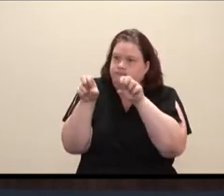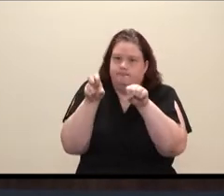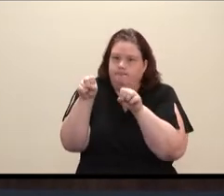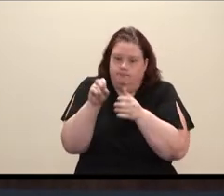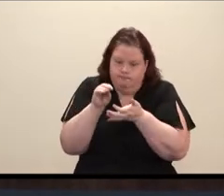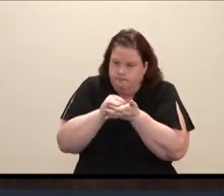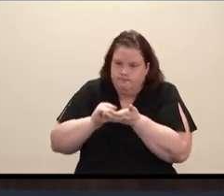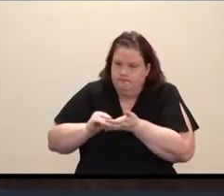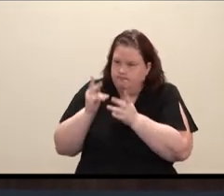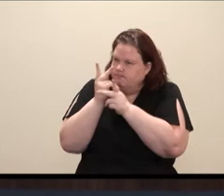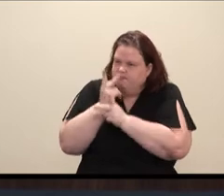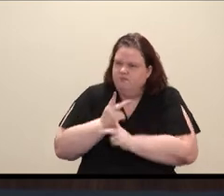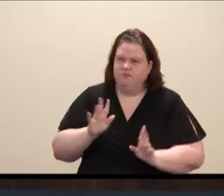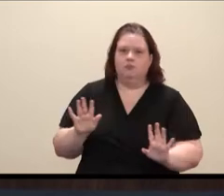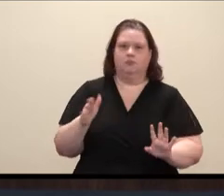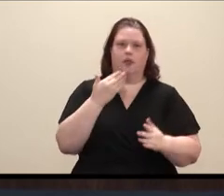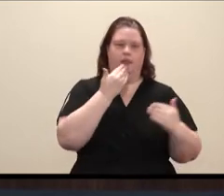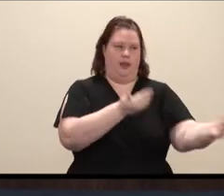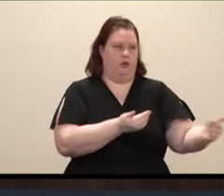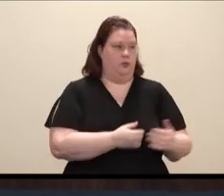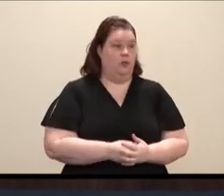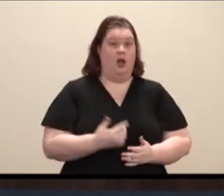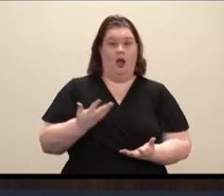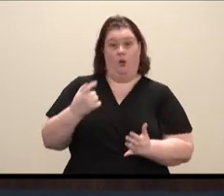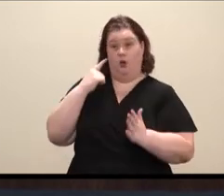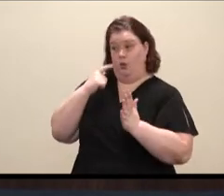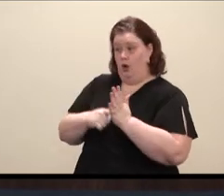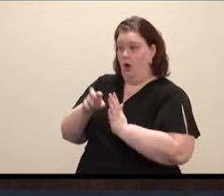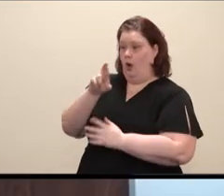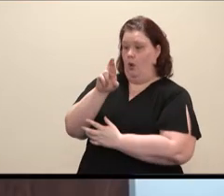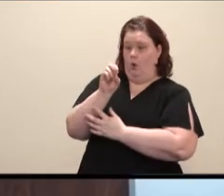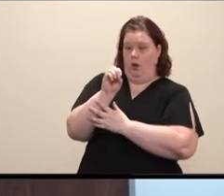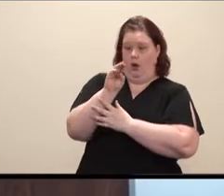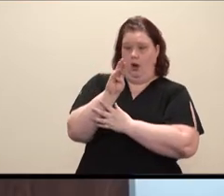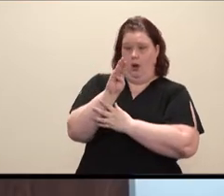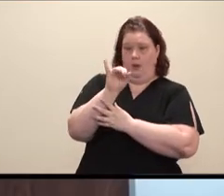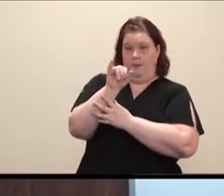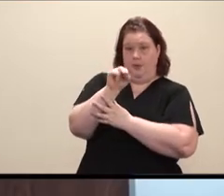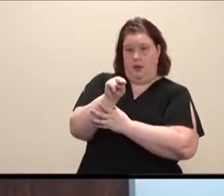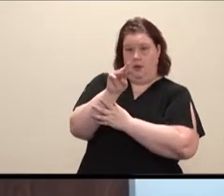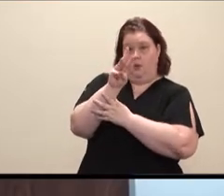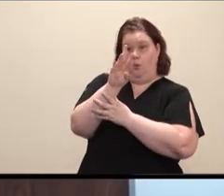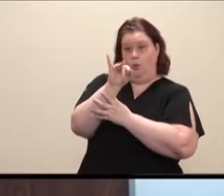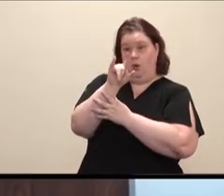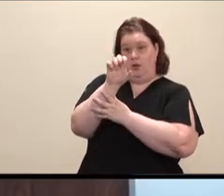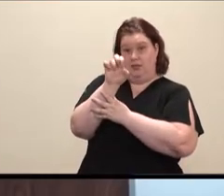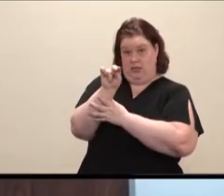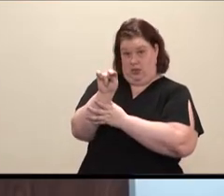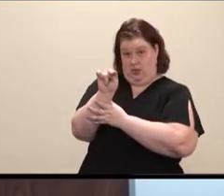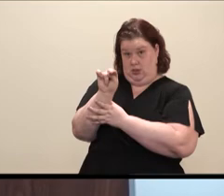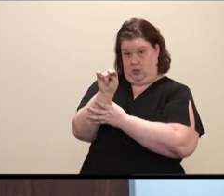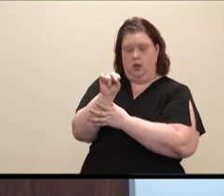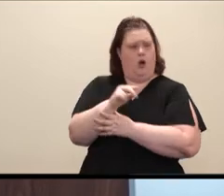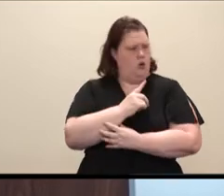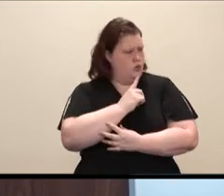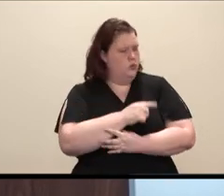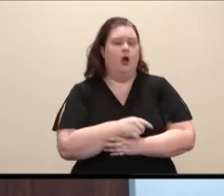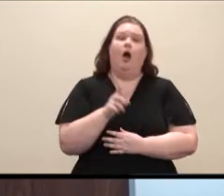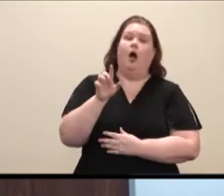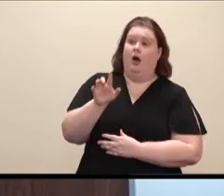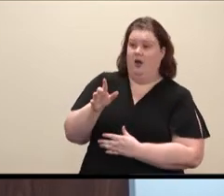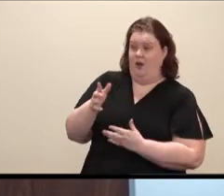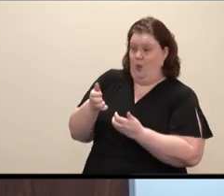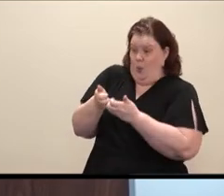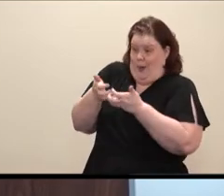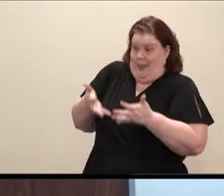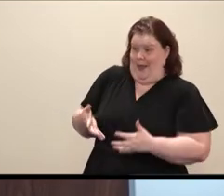very much. I would like to recognize Robin Wilson, who is our state and federal programs director, sure, because without her